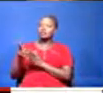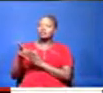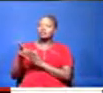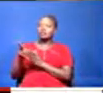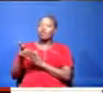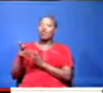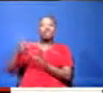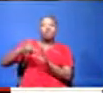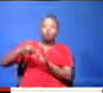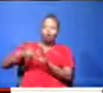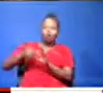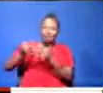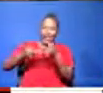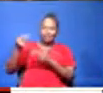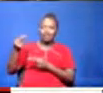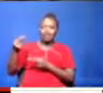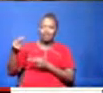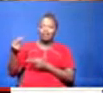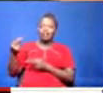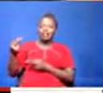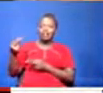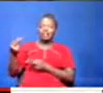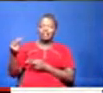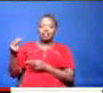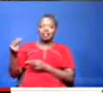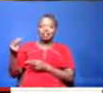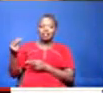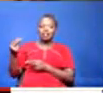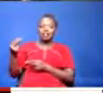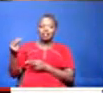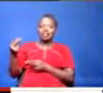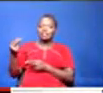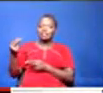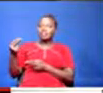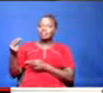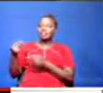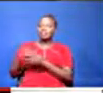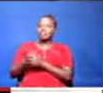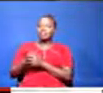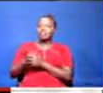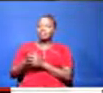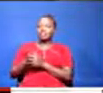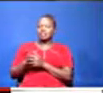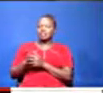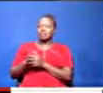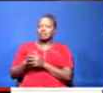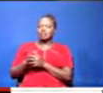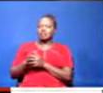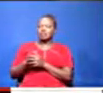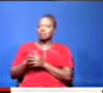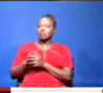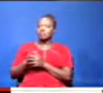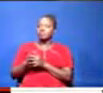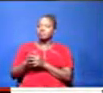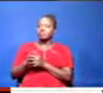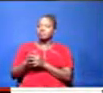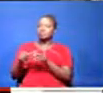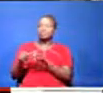oil has gone up. You know, and when the cost of oil goes up, virtually everything else goes